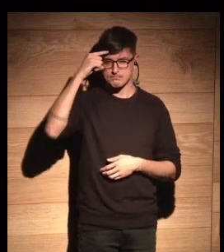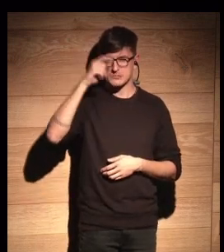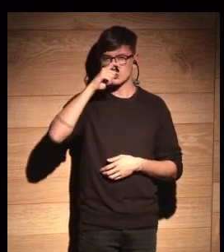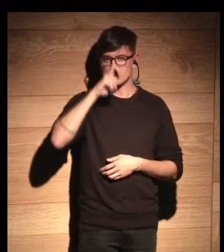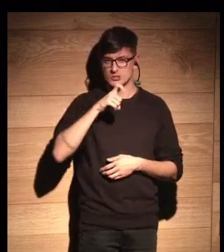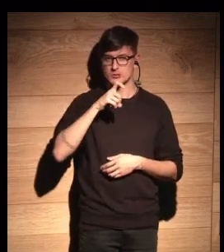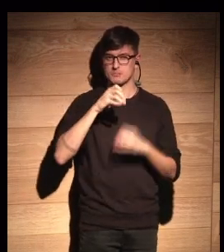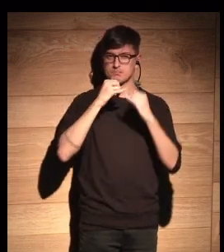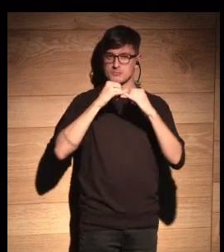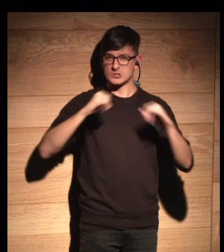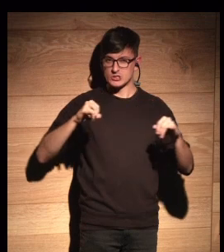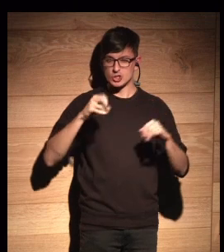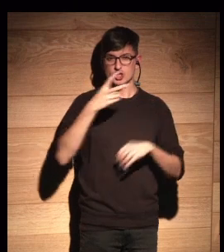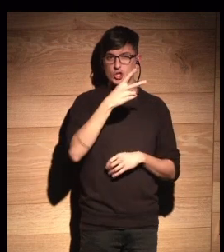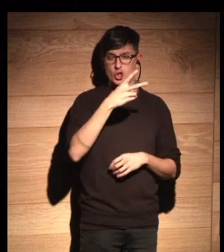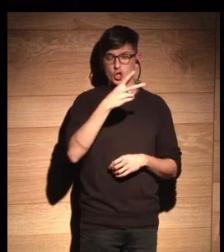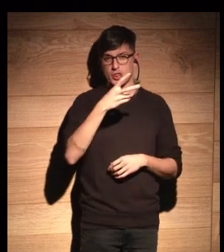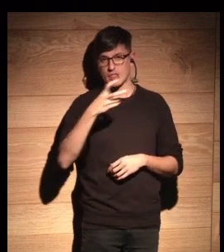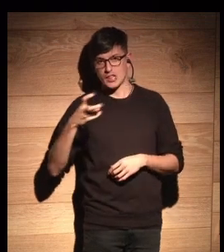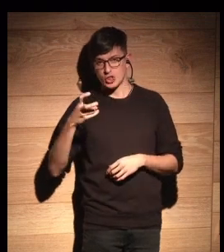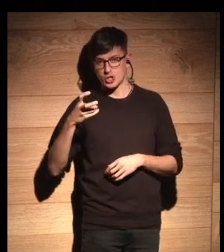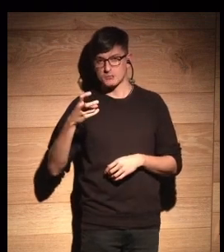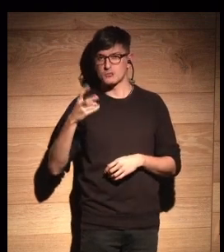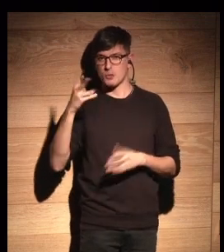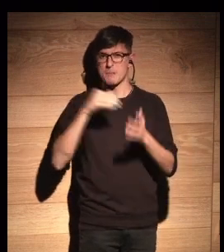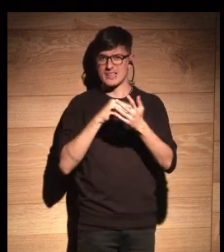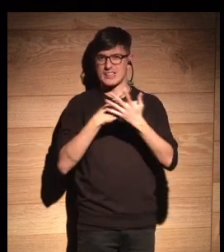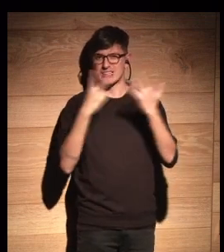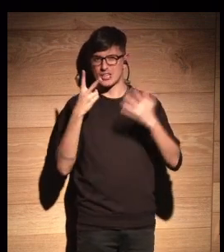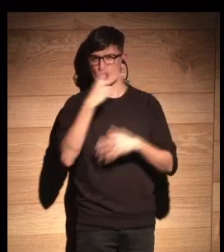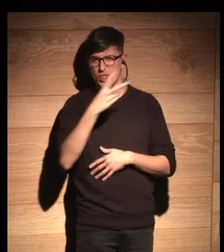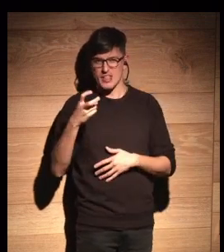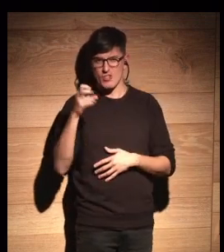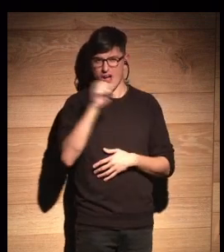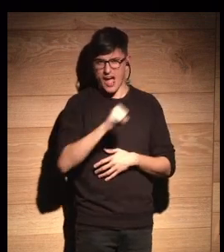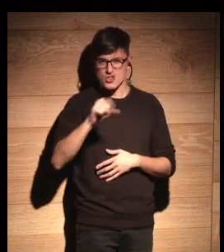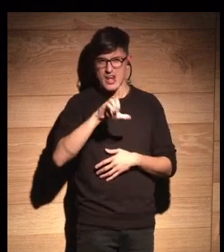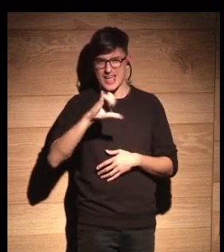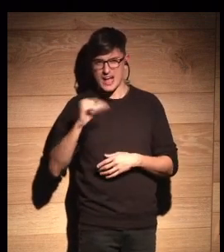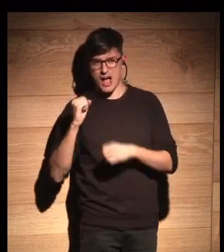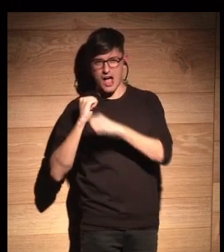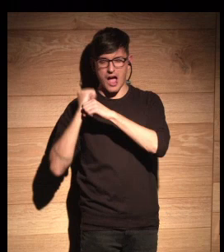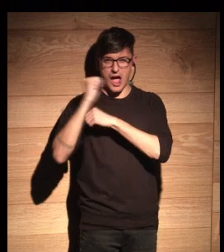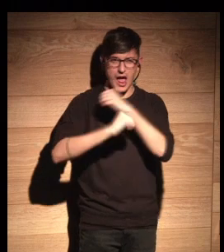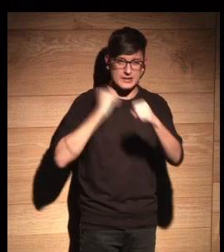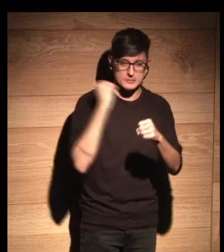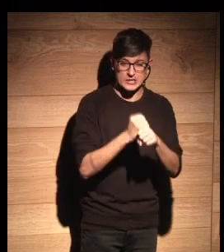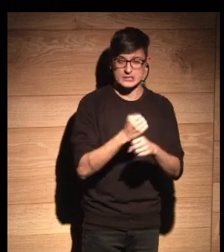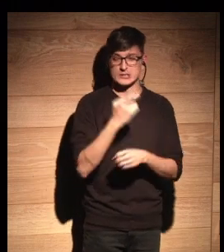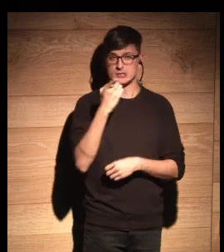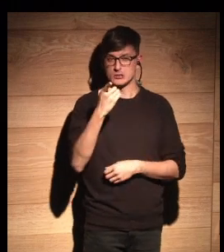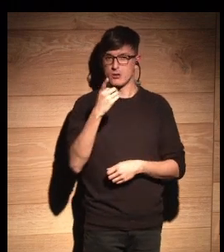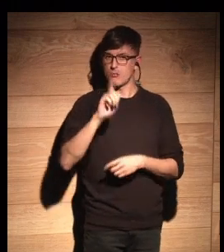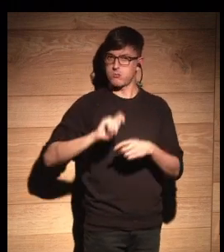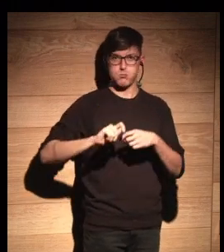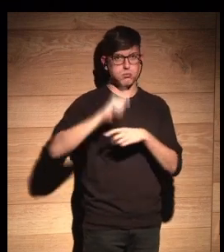in 2017. And it was a real success here in this wonderful space. So I'm